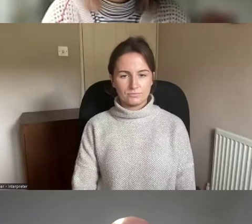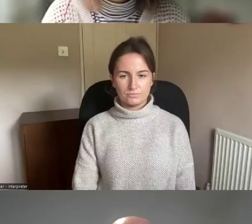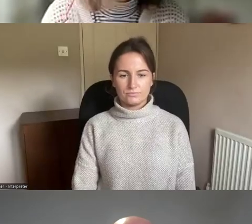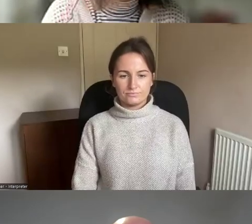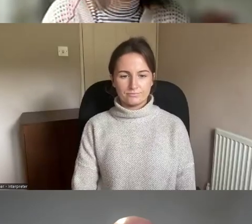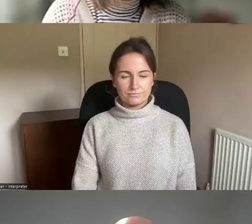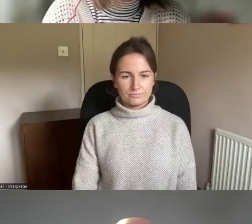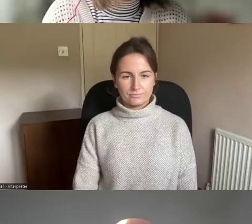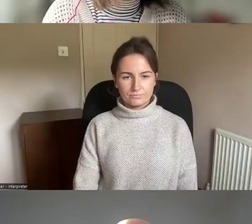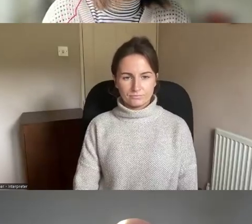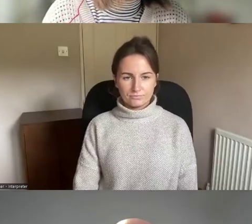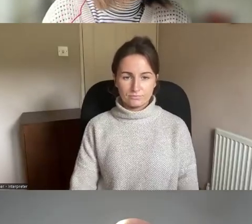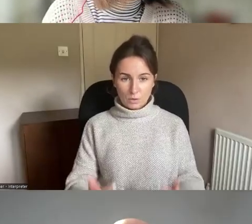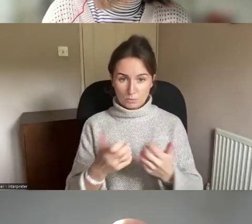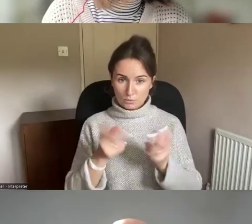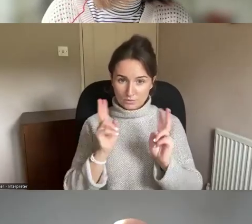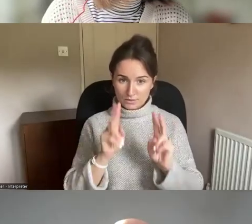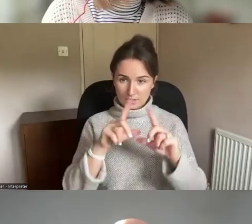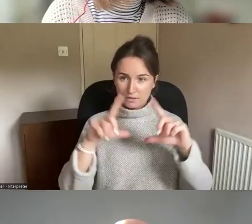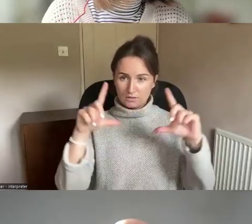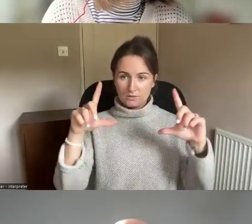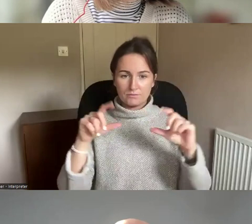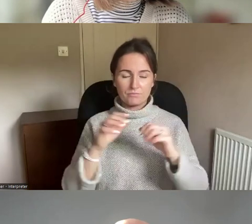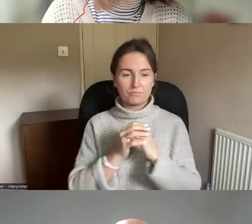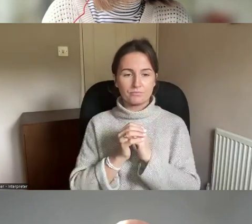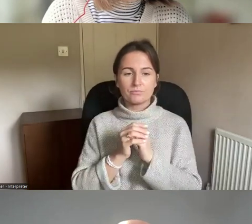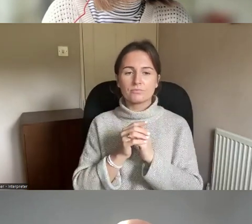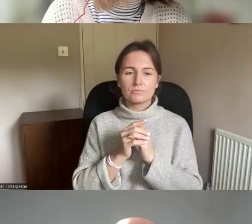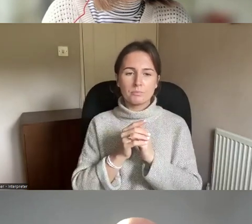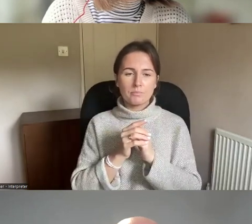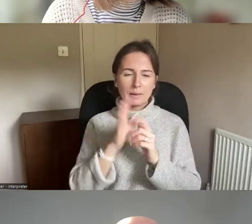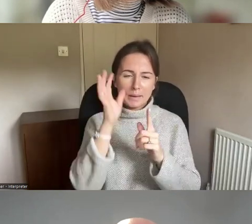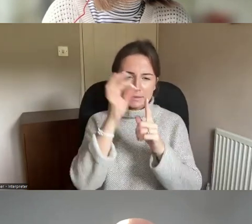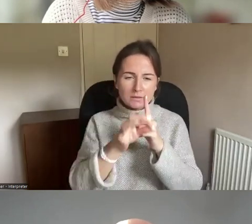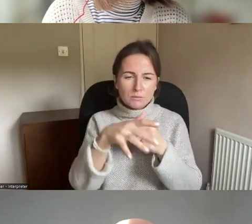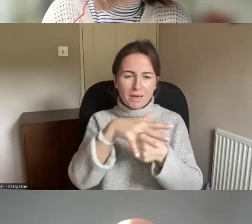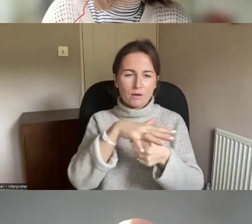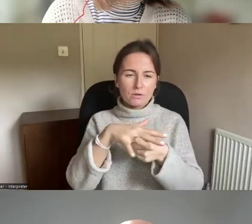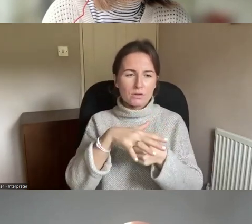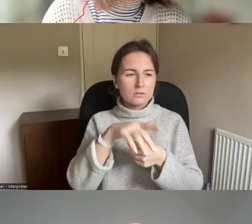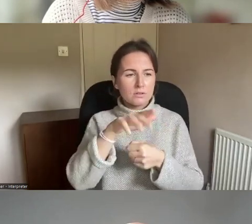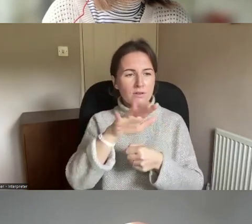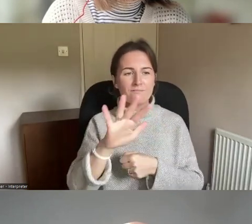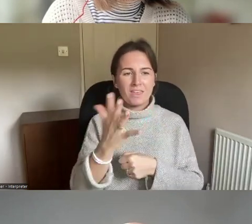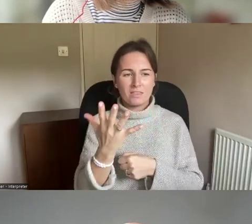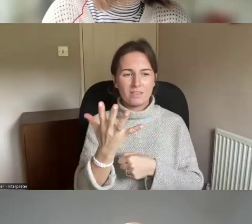Great. So hopefully you can see that. So custom areas is the 5th sort of grey button